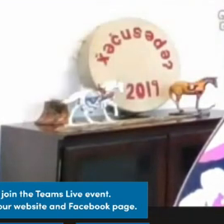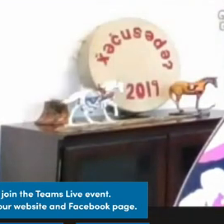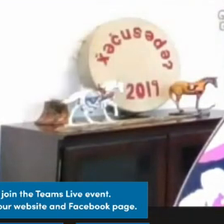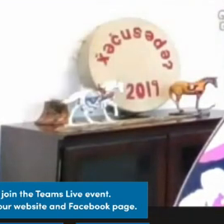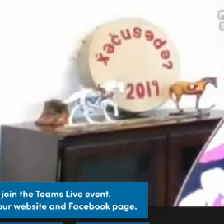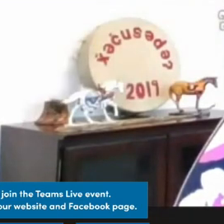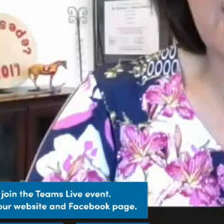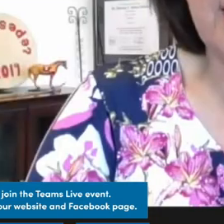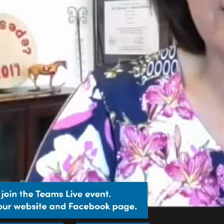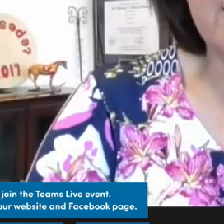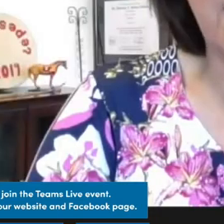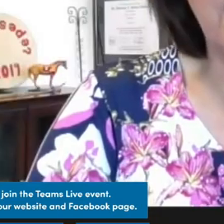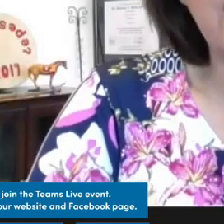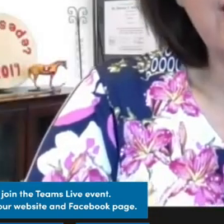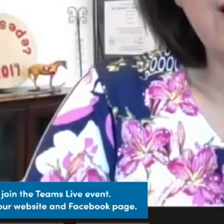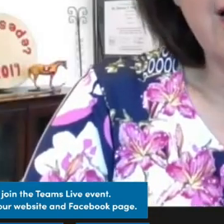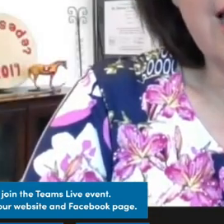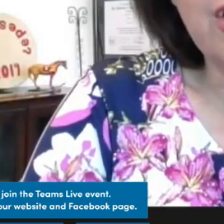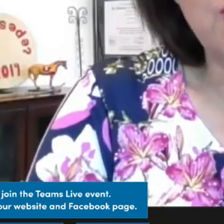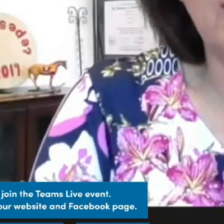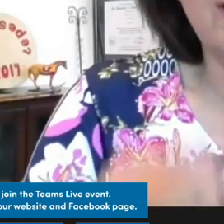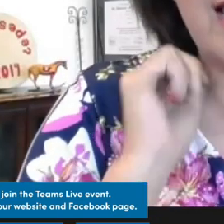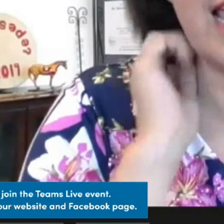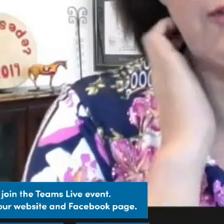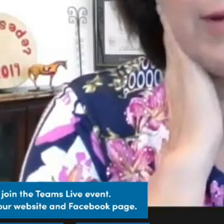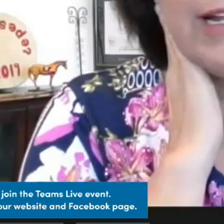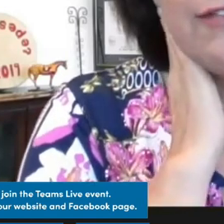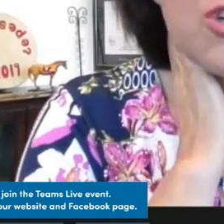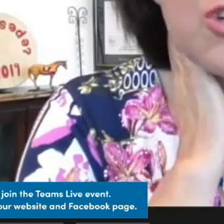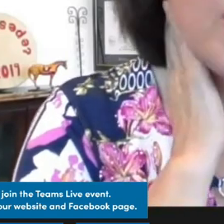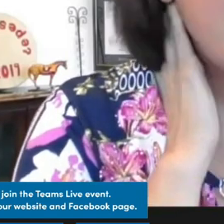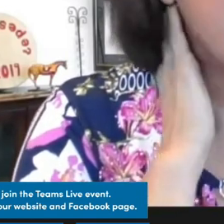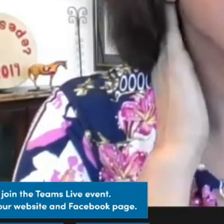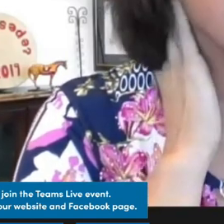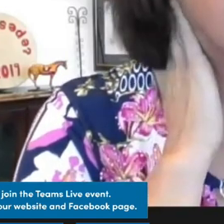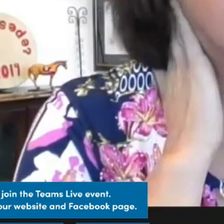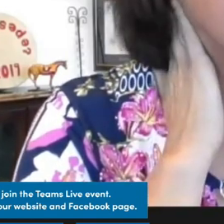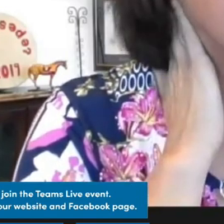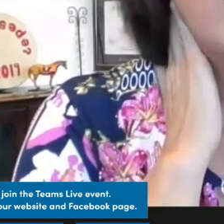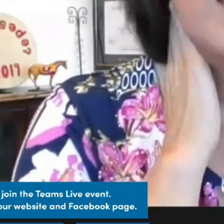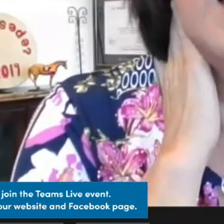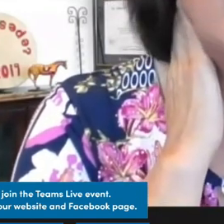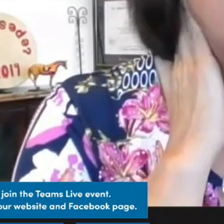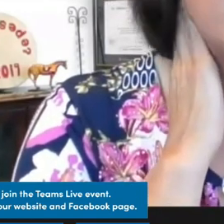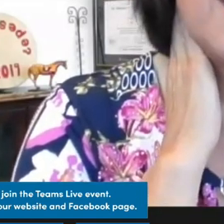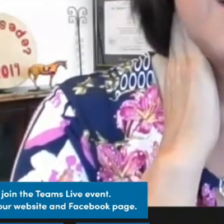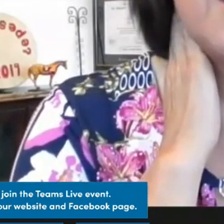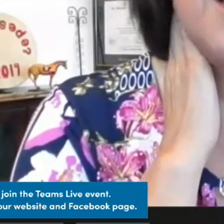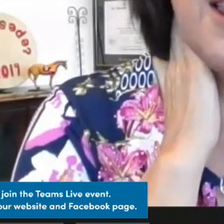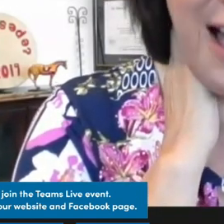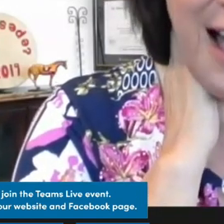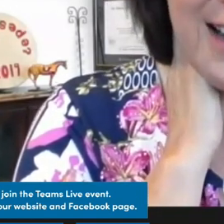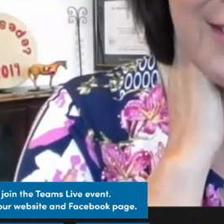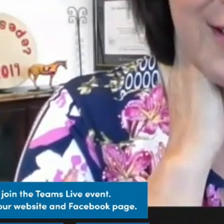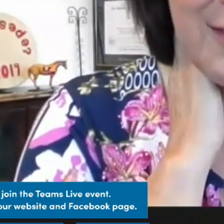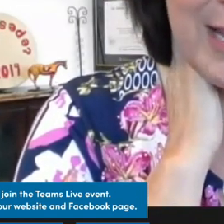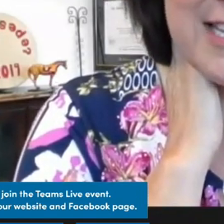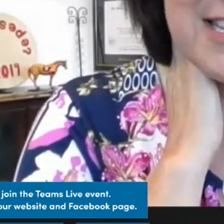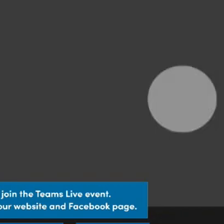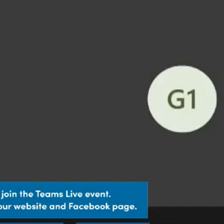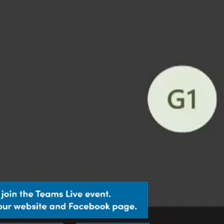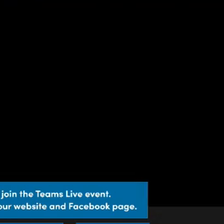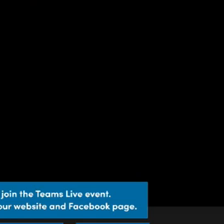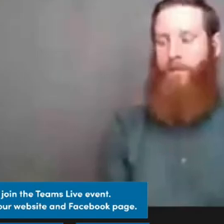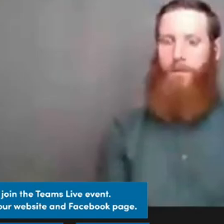and questions coming in, and so again, just want to thank everybody for joining us. I know this is just a lot of